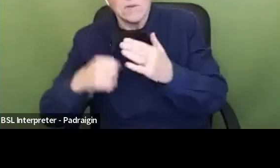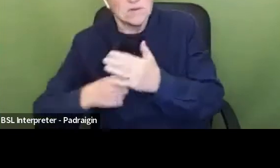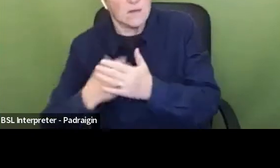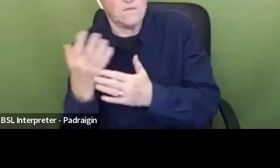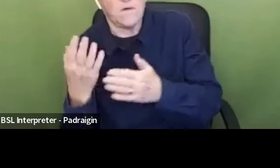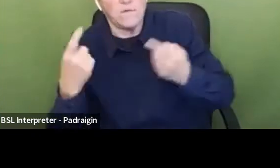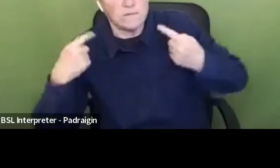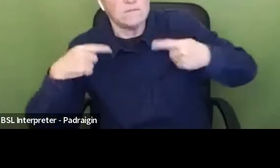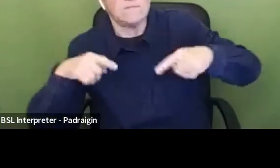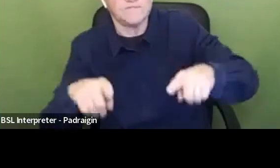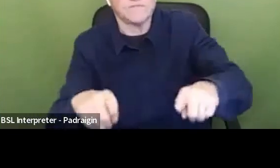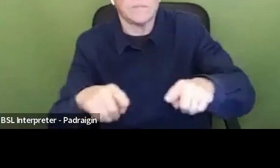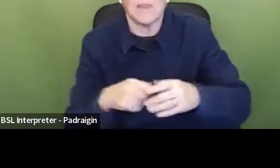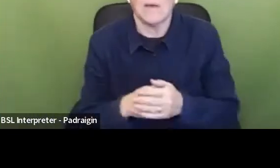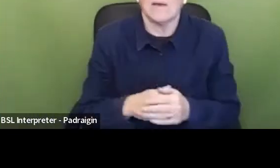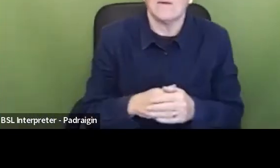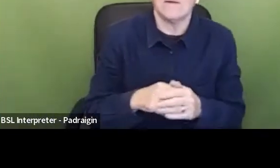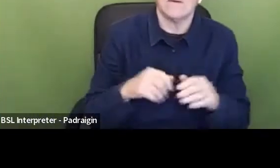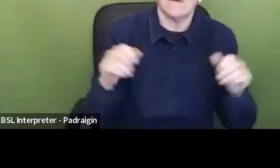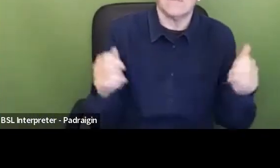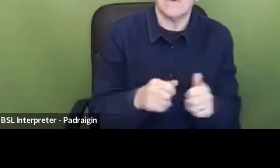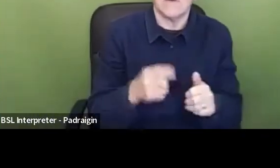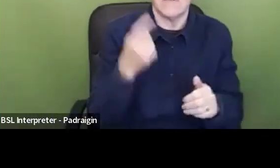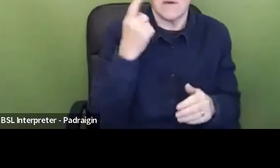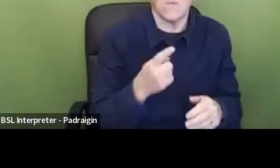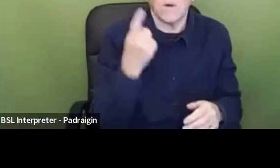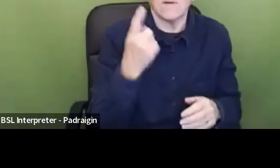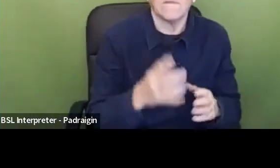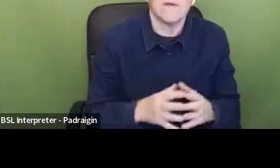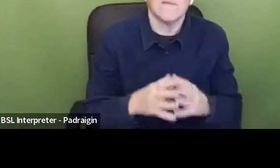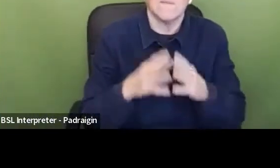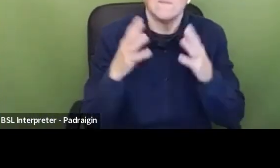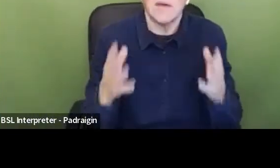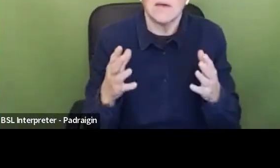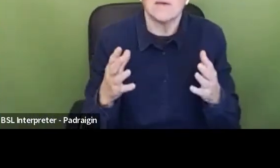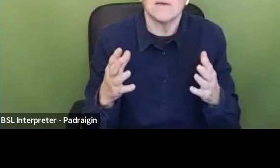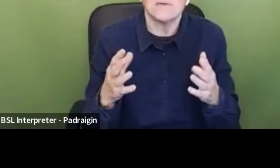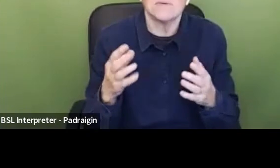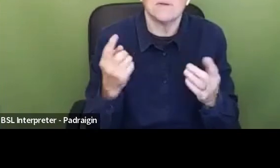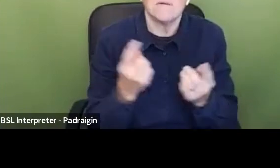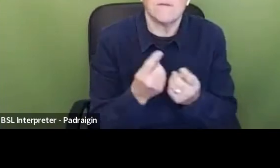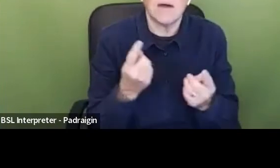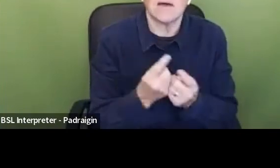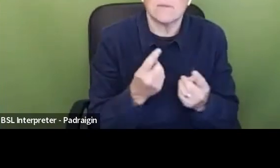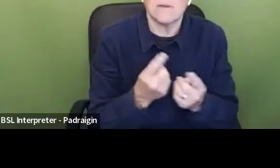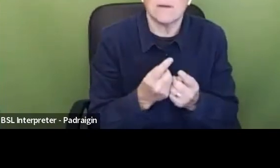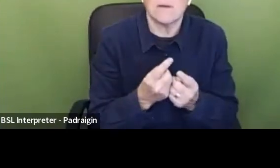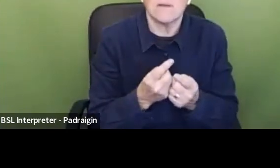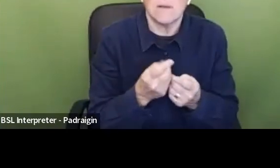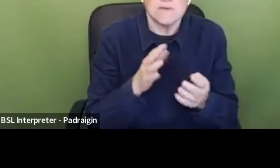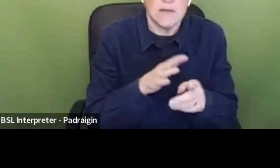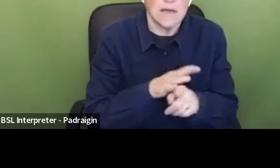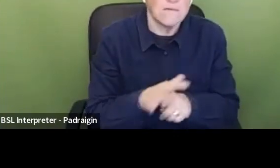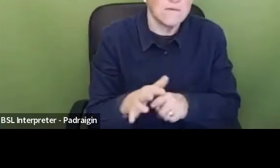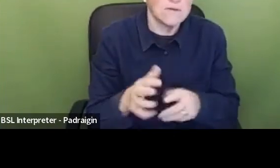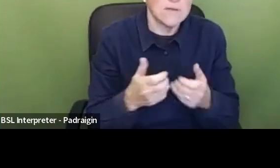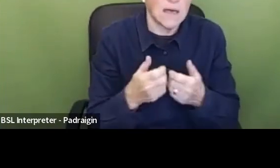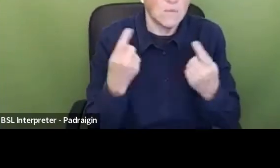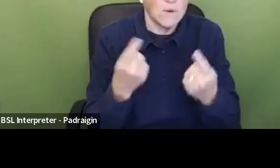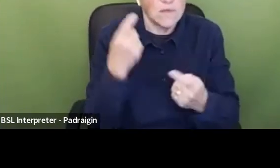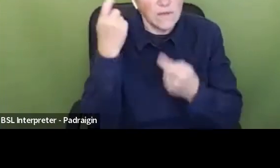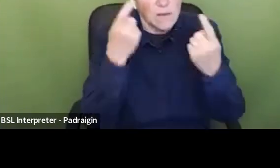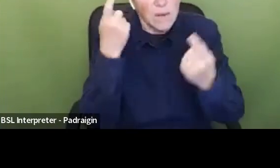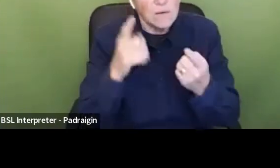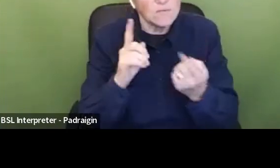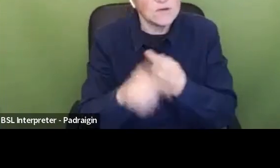briefly, I think one of the biggest factors that has influenced the way that we think and respond to homelessness in the UK is the